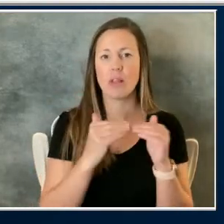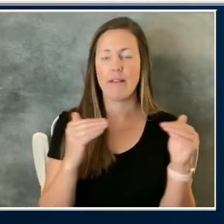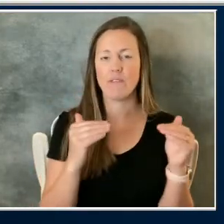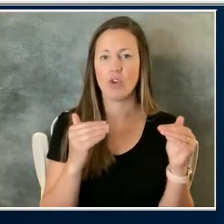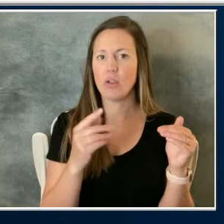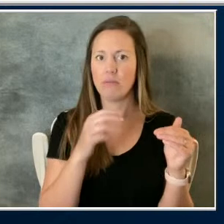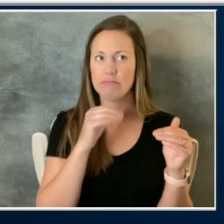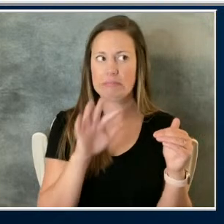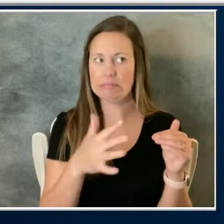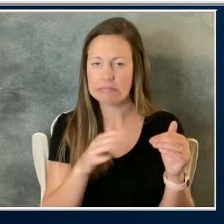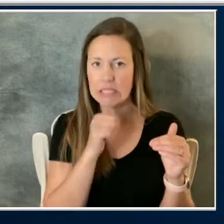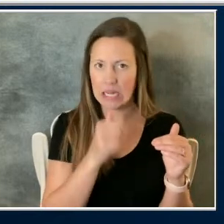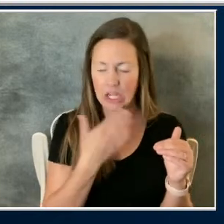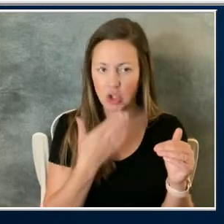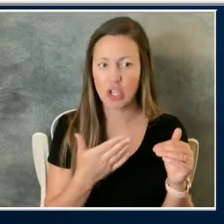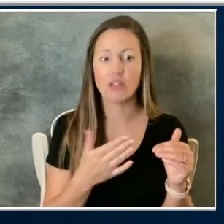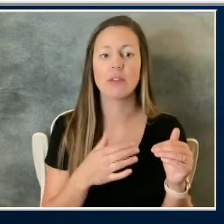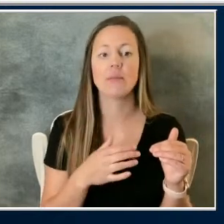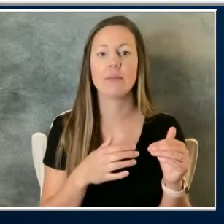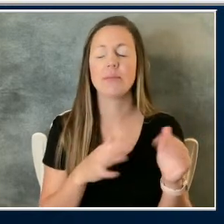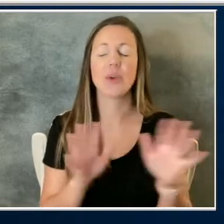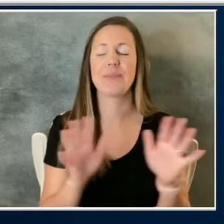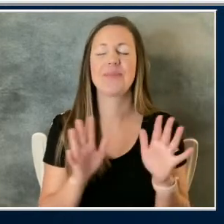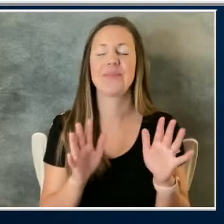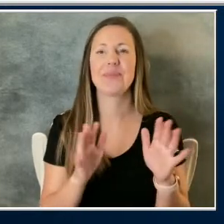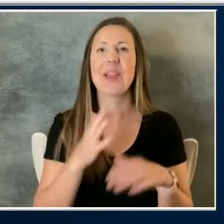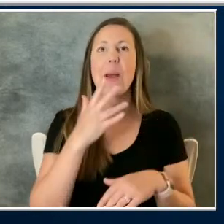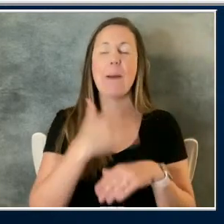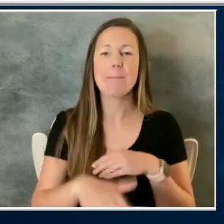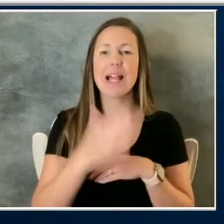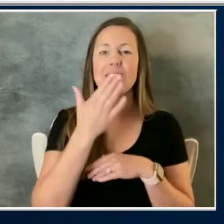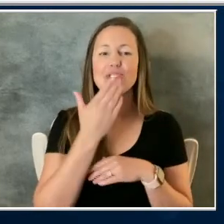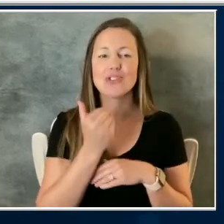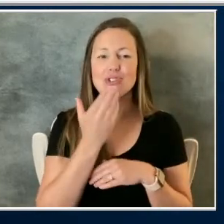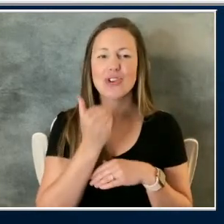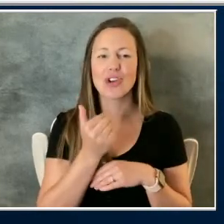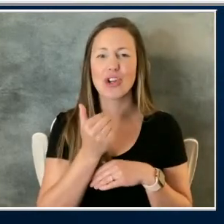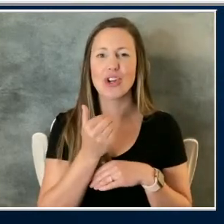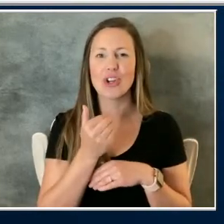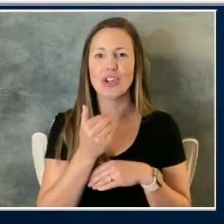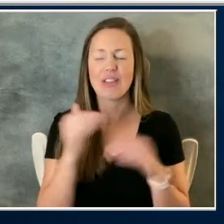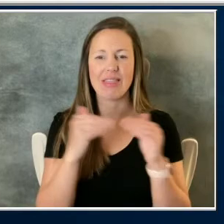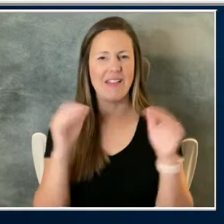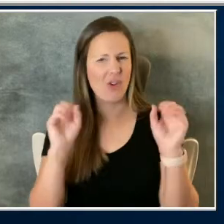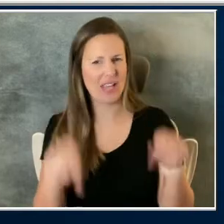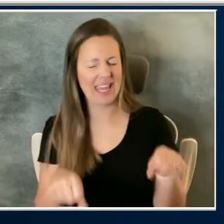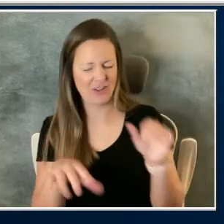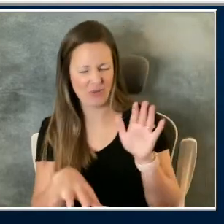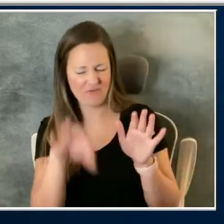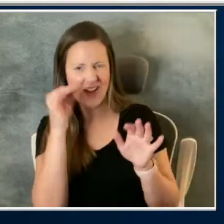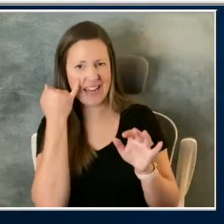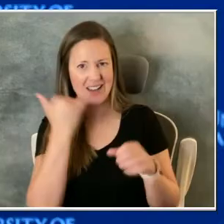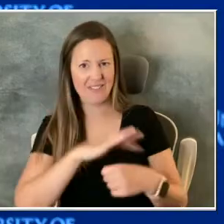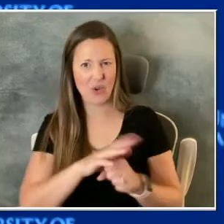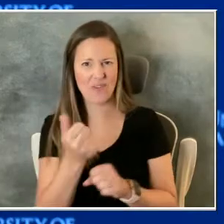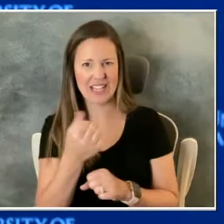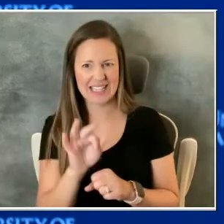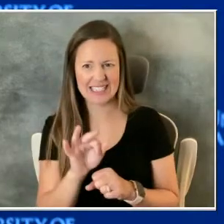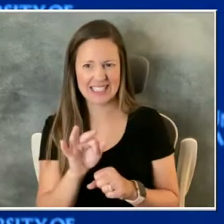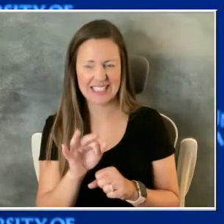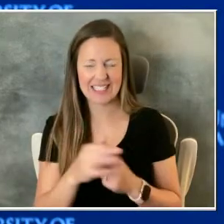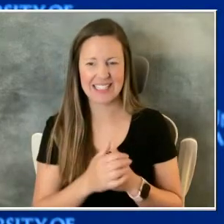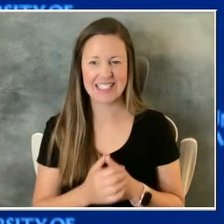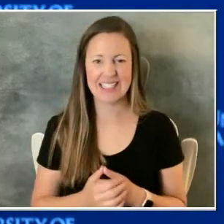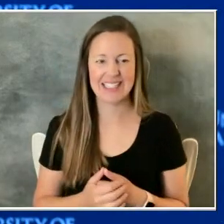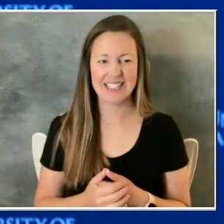good, or your blood sugar level, is it a good way to tell if you have COVID-19? Have you seen any correlation between these two things? Well, I'll certainly go to my